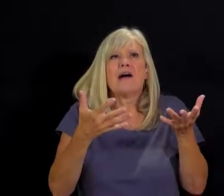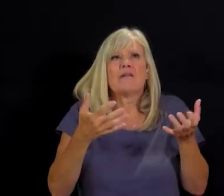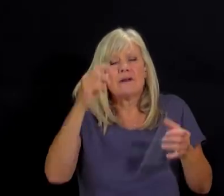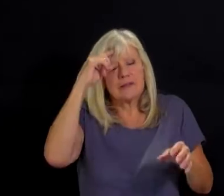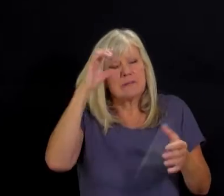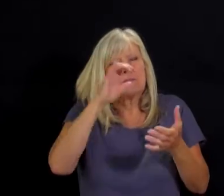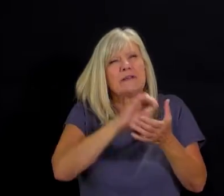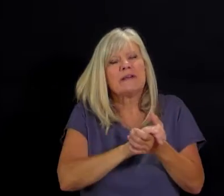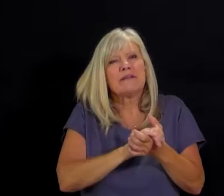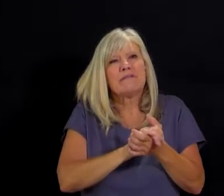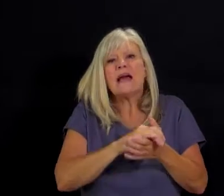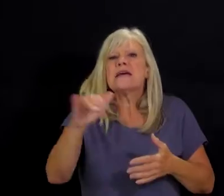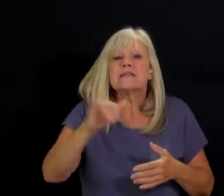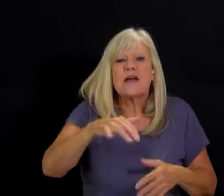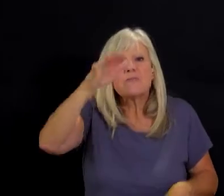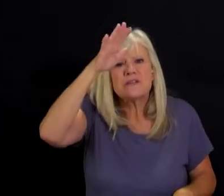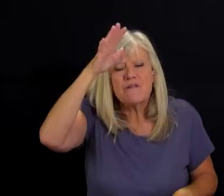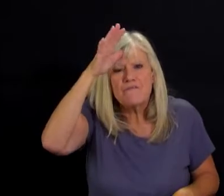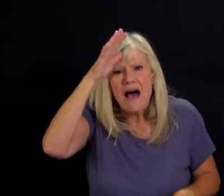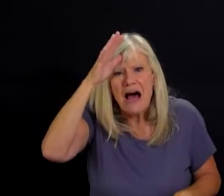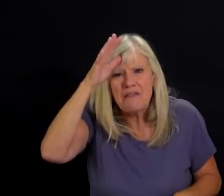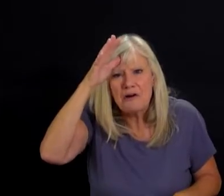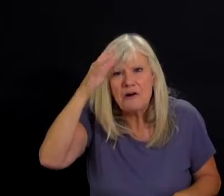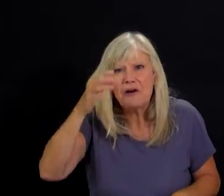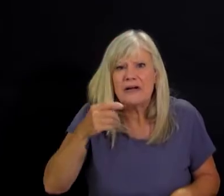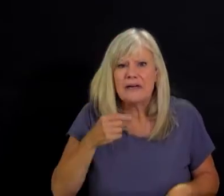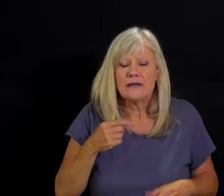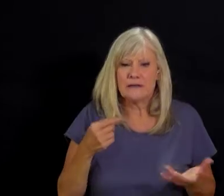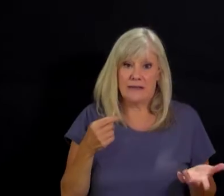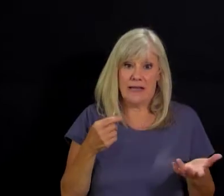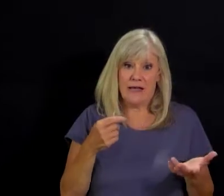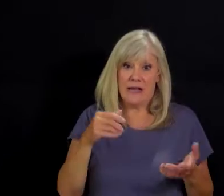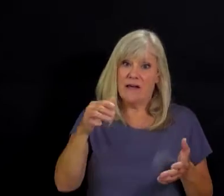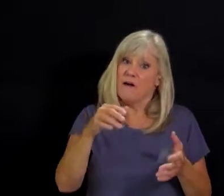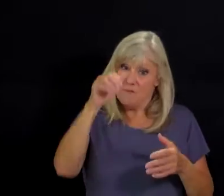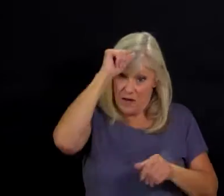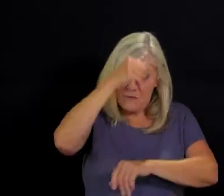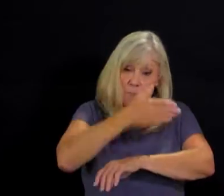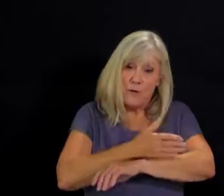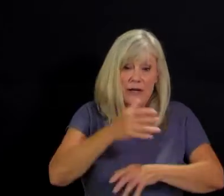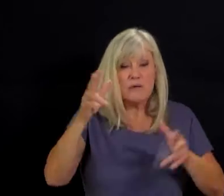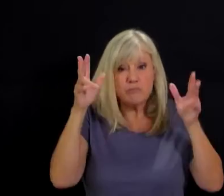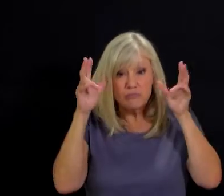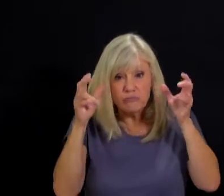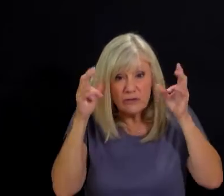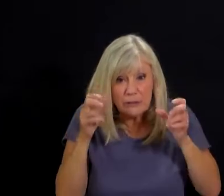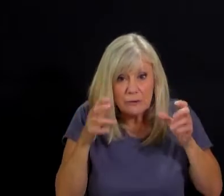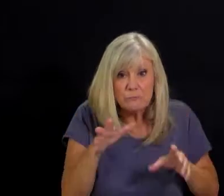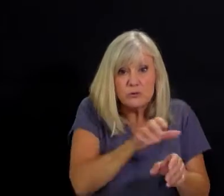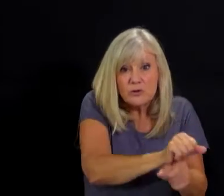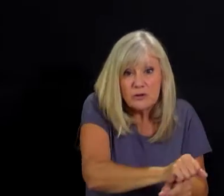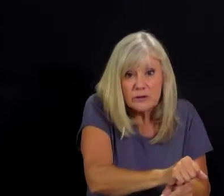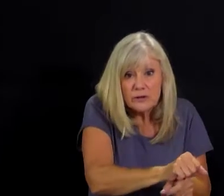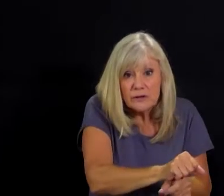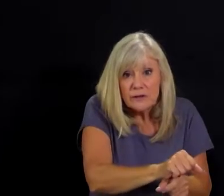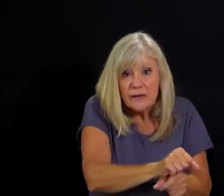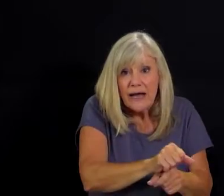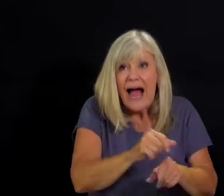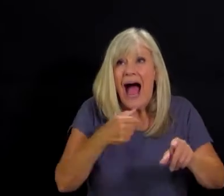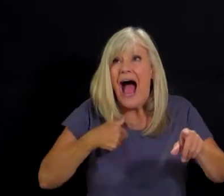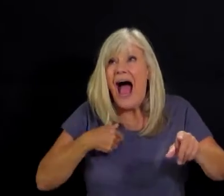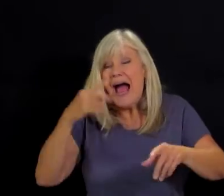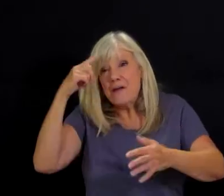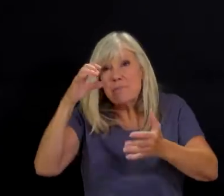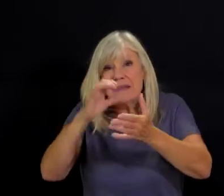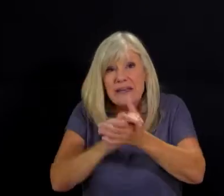and desperation, of which our lives can be so filled, "I do believe,